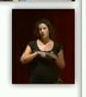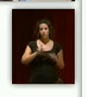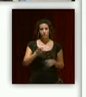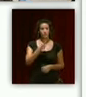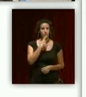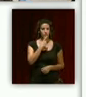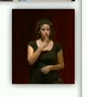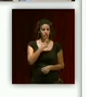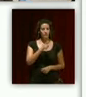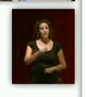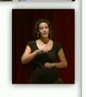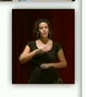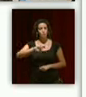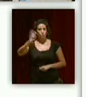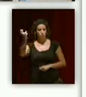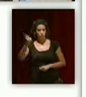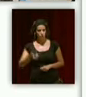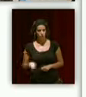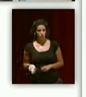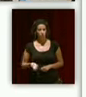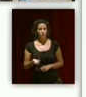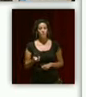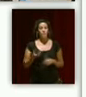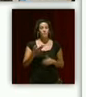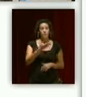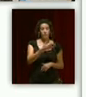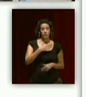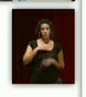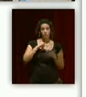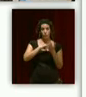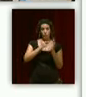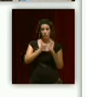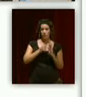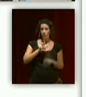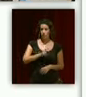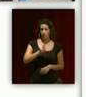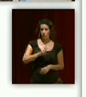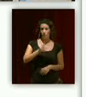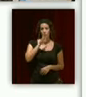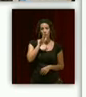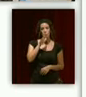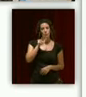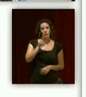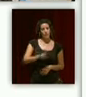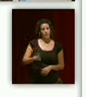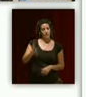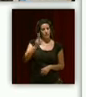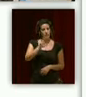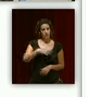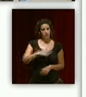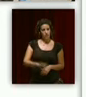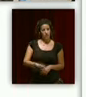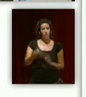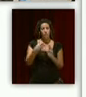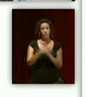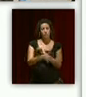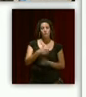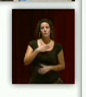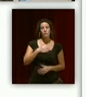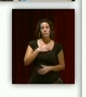give me the red can, and the system will understand, give me the red cab.